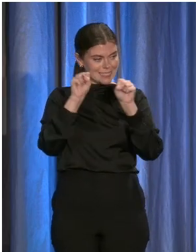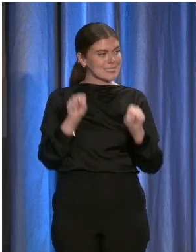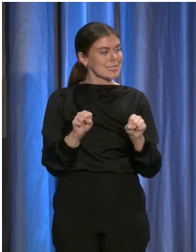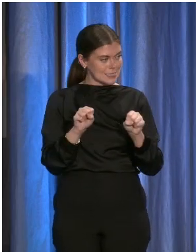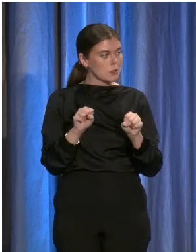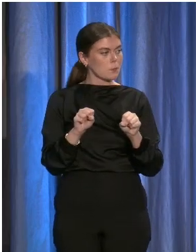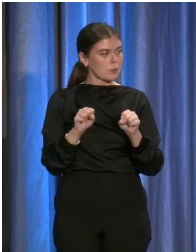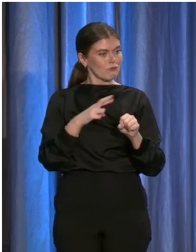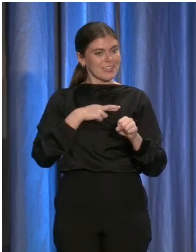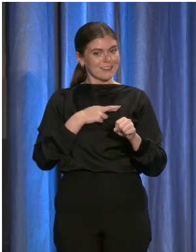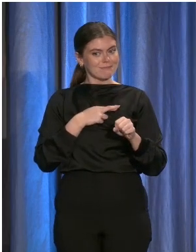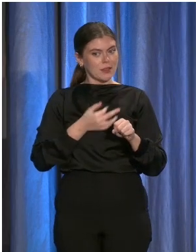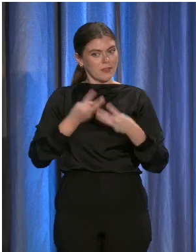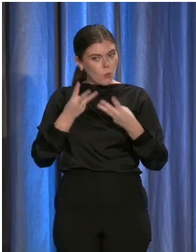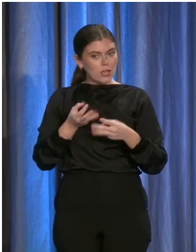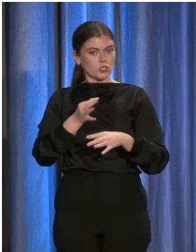to each other.